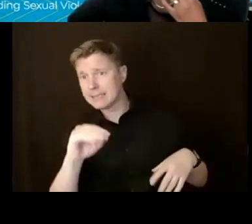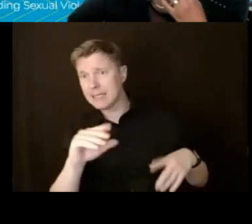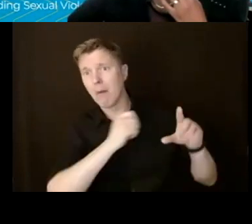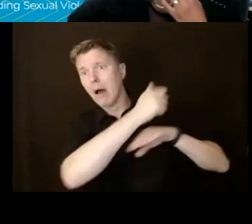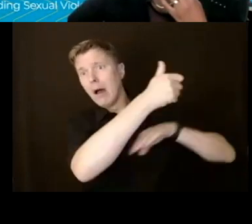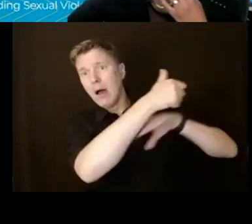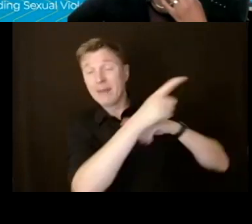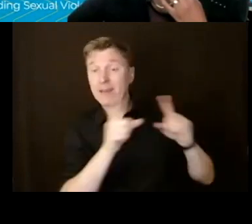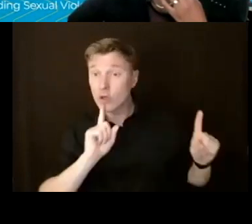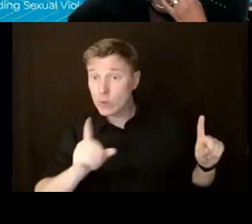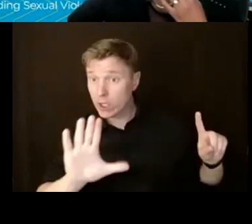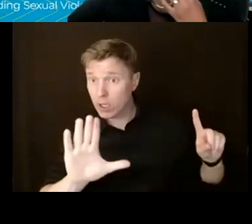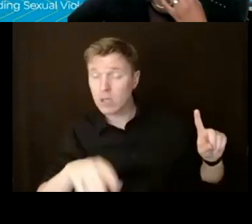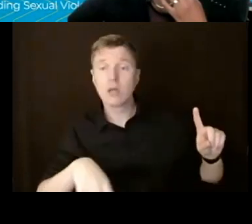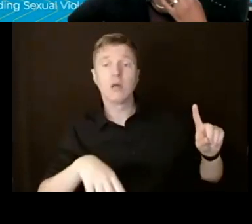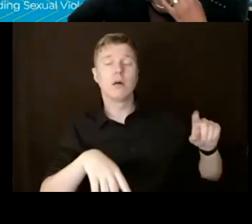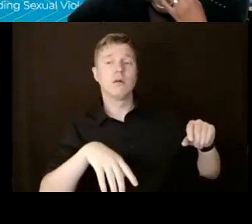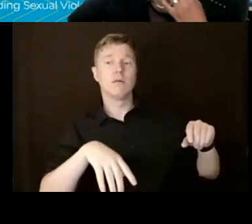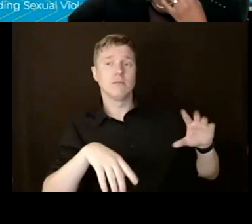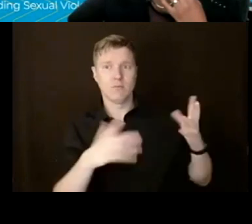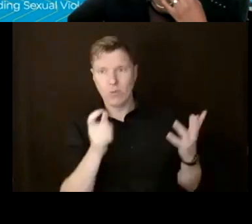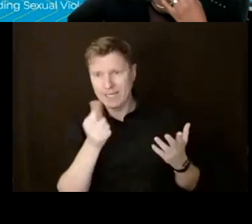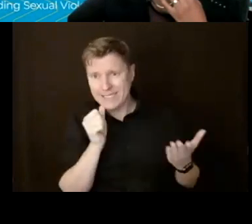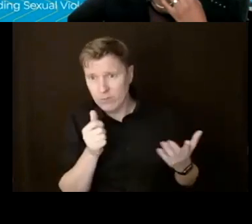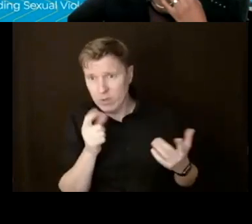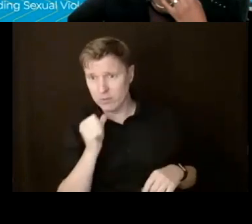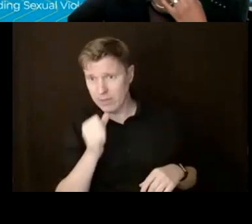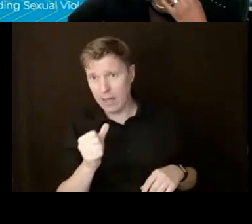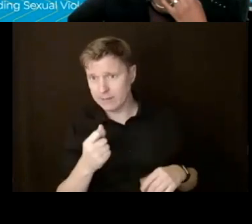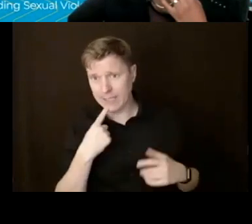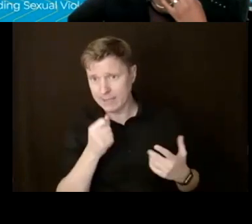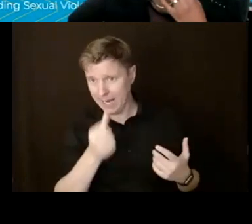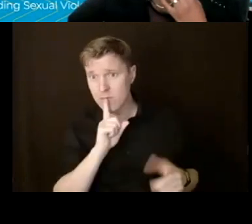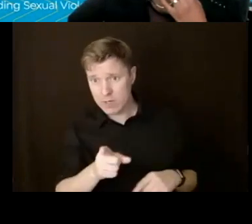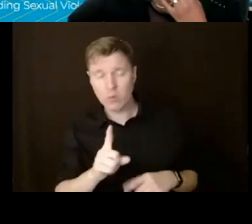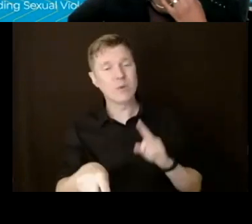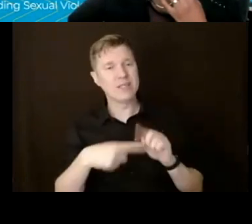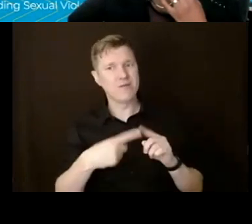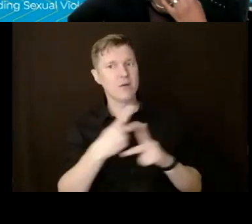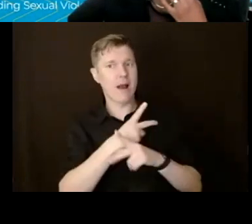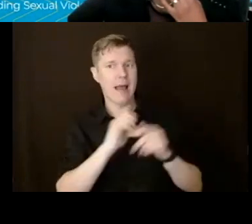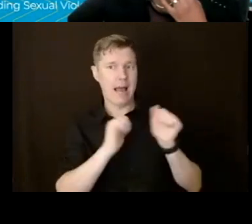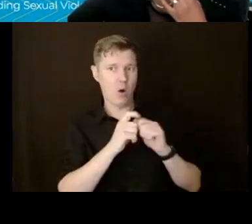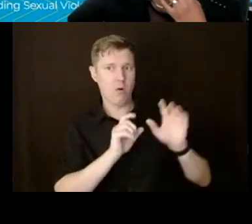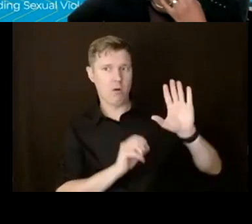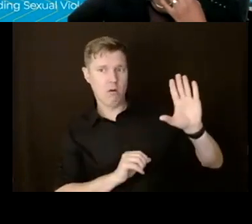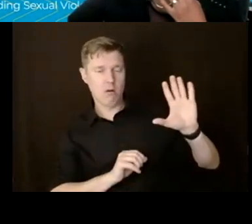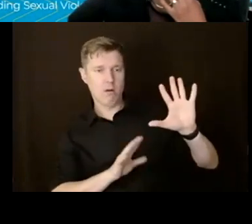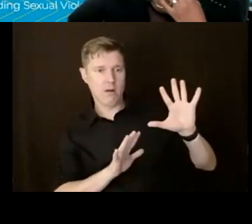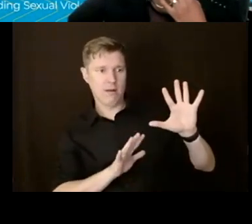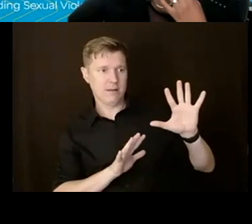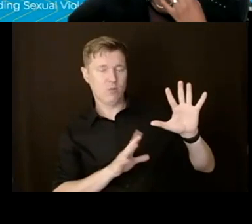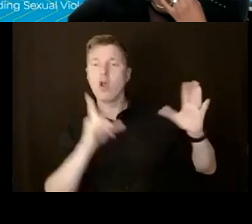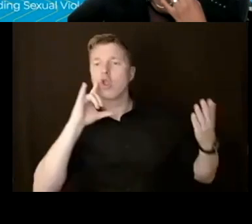are real. I don't think anyone here would deny that. And we need to talk about how do they actually play out. It's more like the